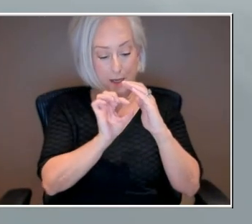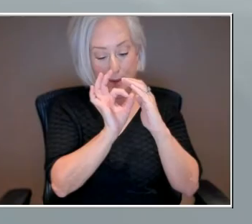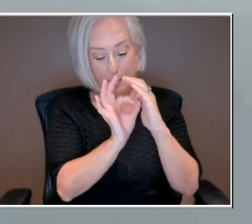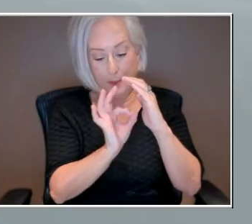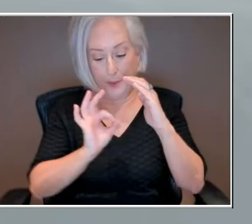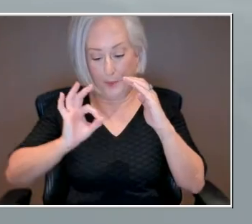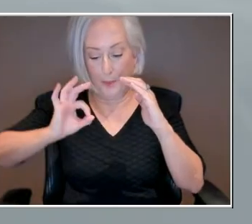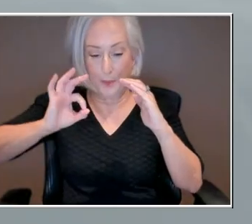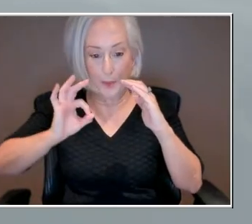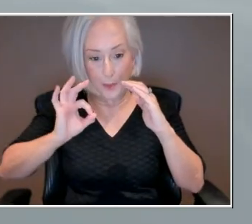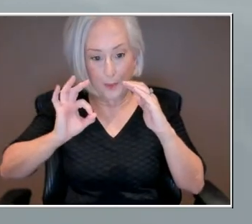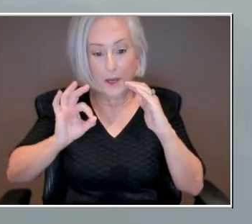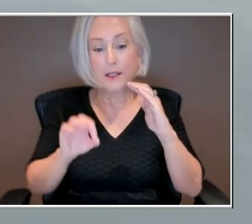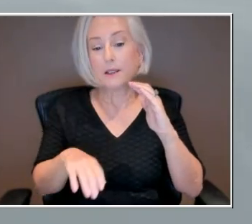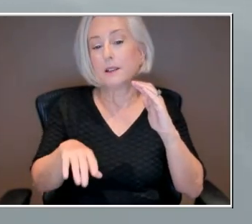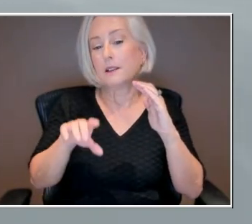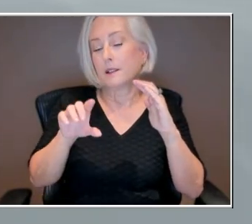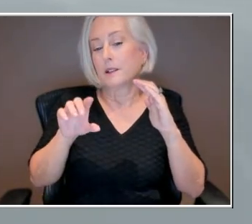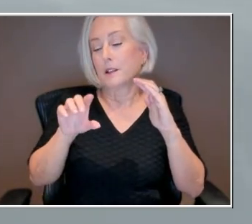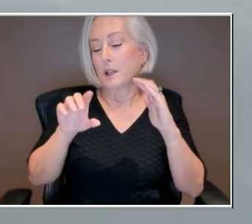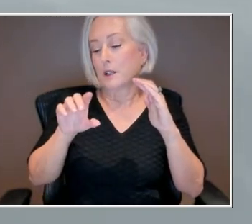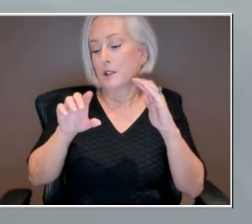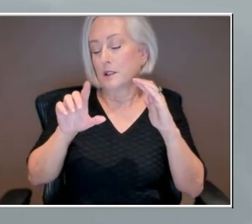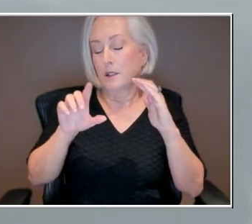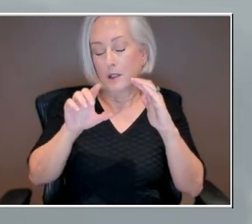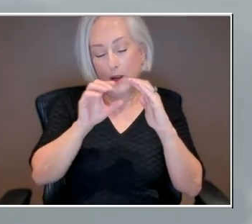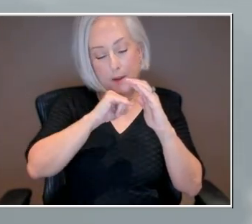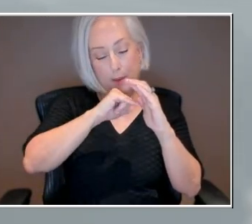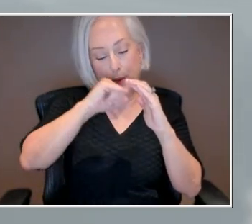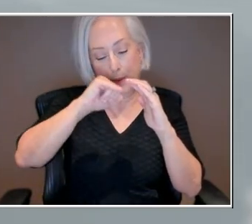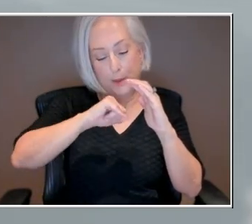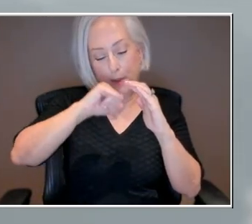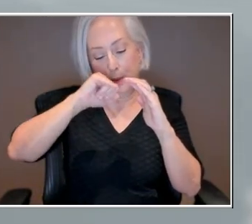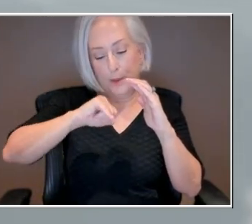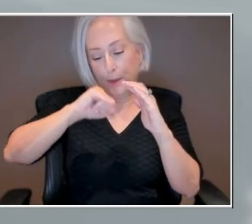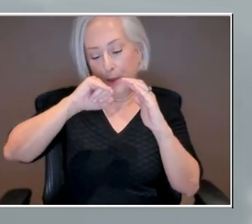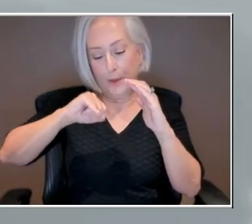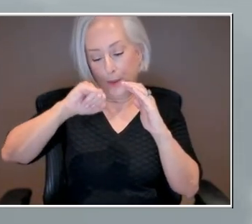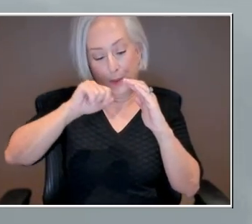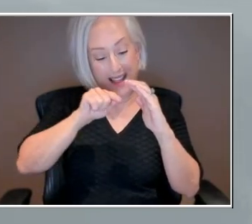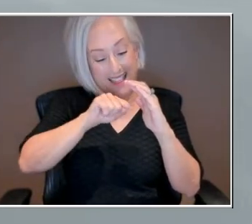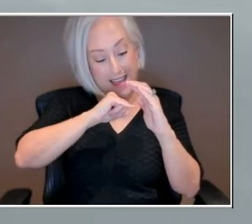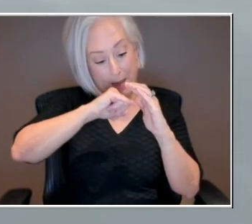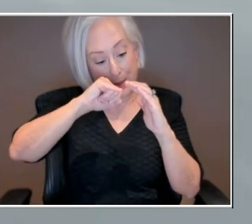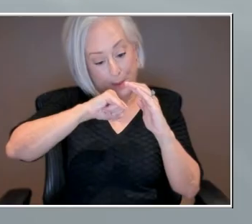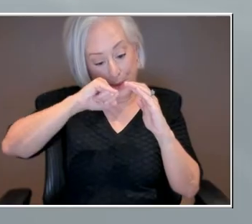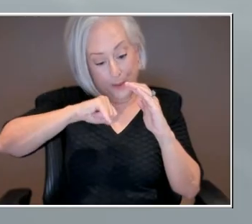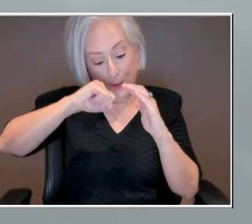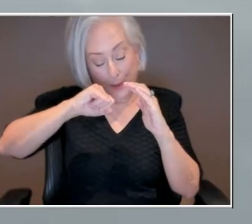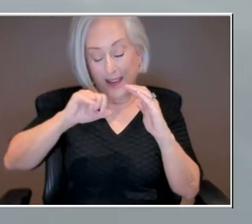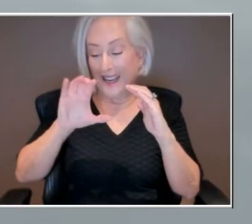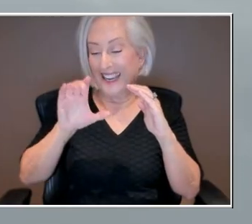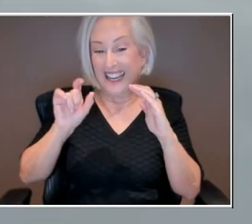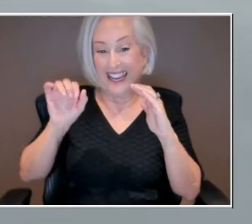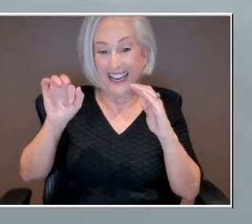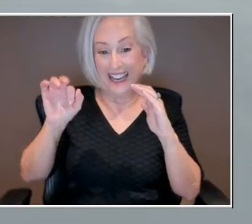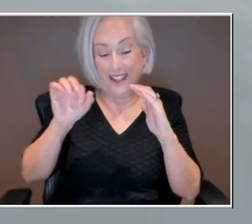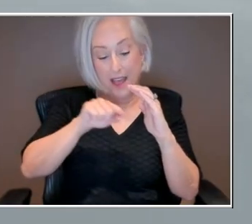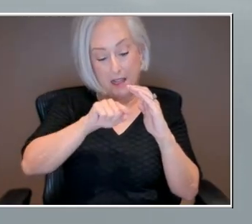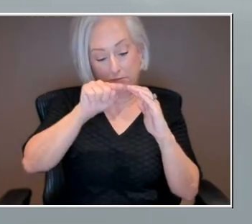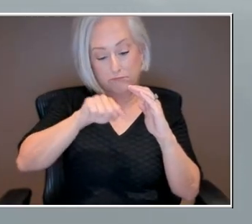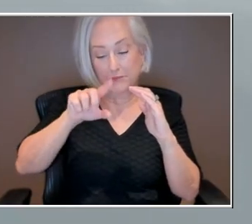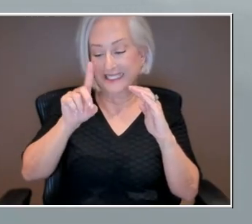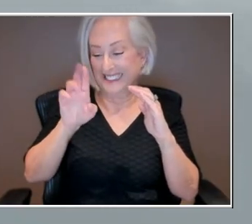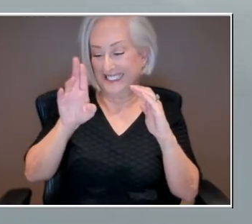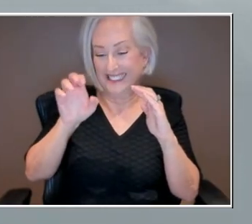ductal cells that lines the tube learns how to grow uncontrolled, and that's cancer. Dr. Larson, how does a medical